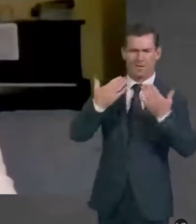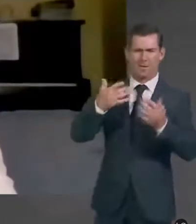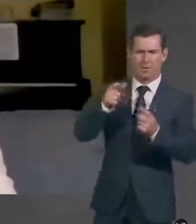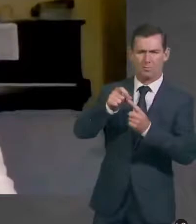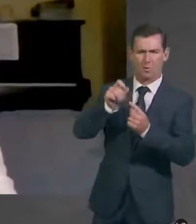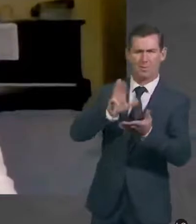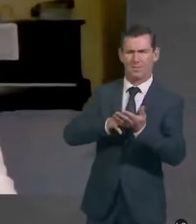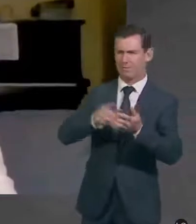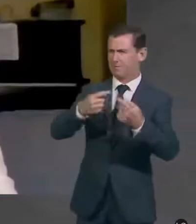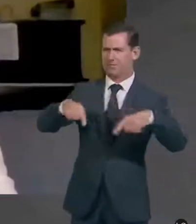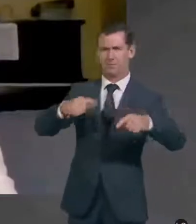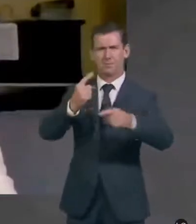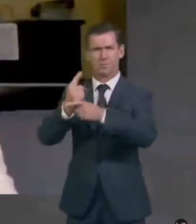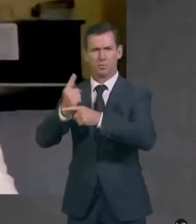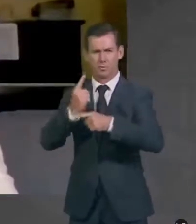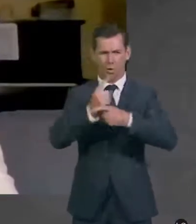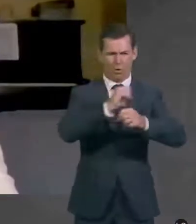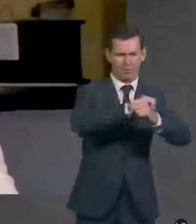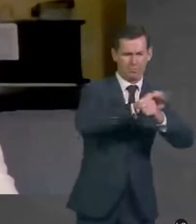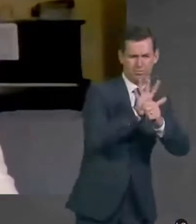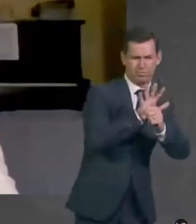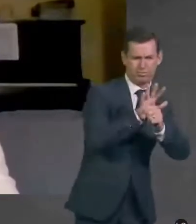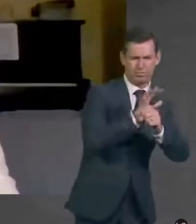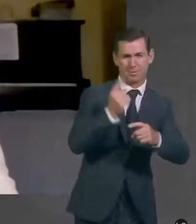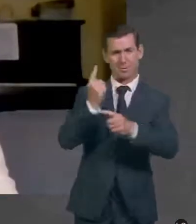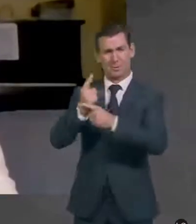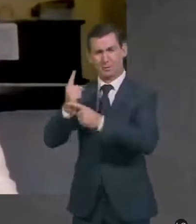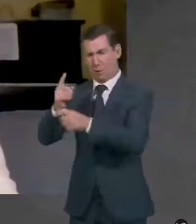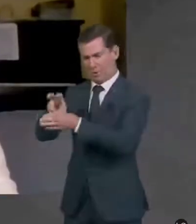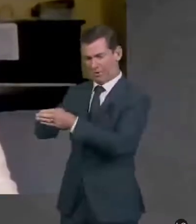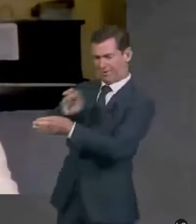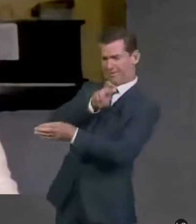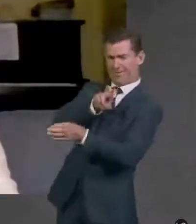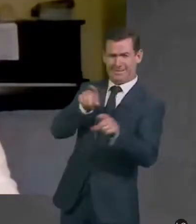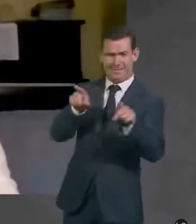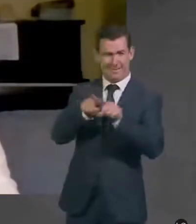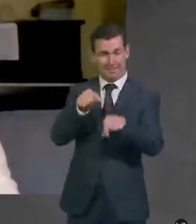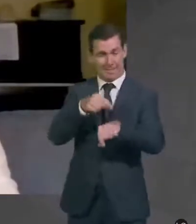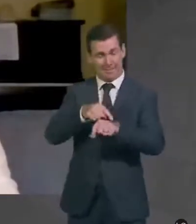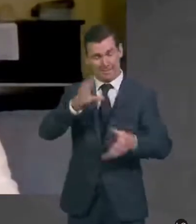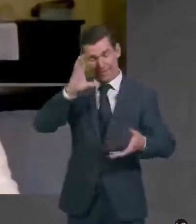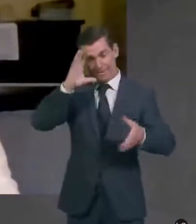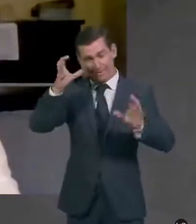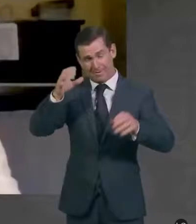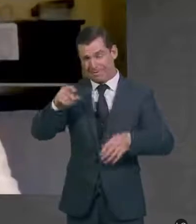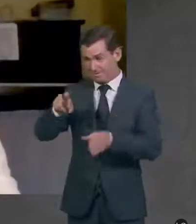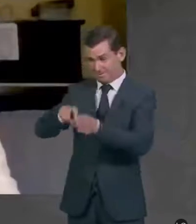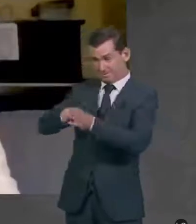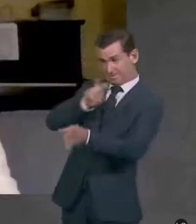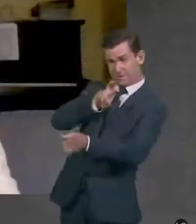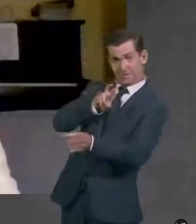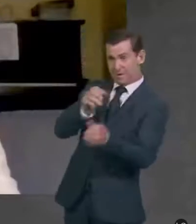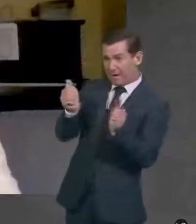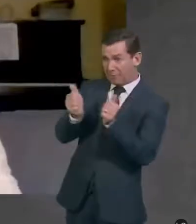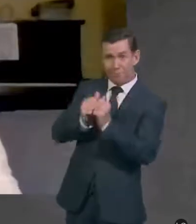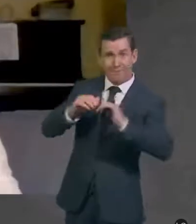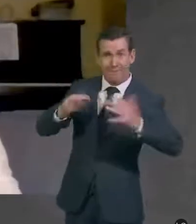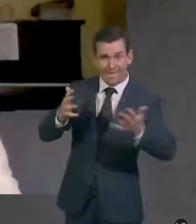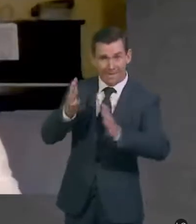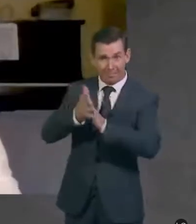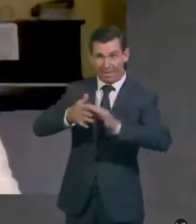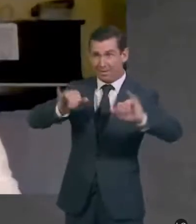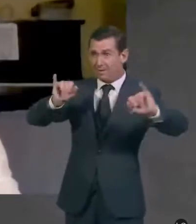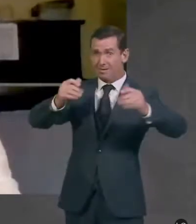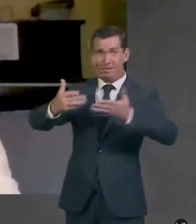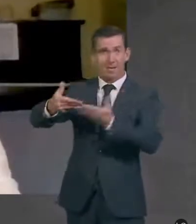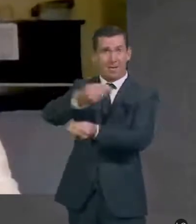about Brexit and the idea that we might add more economic uncertainty into an already very uncertain time for the country, particularly